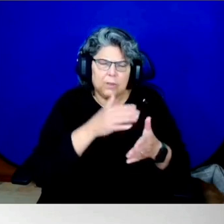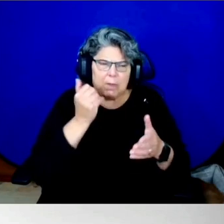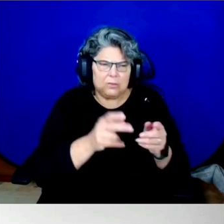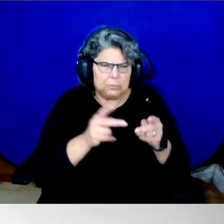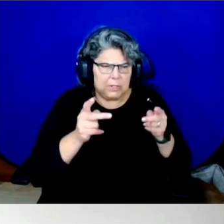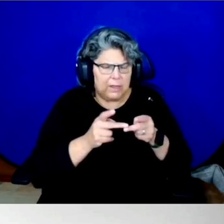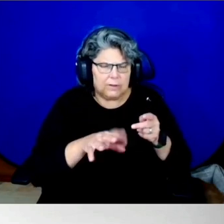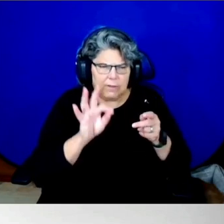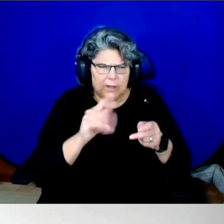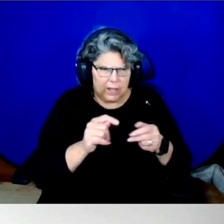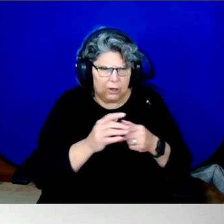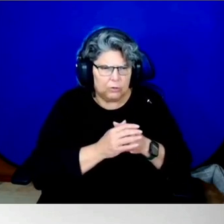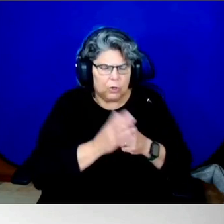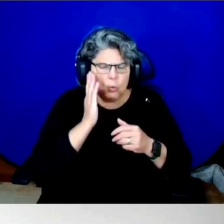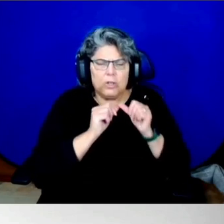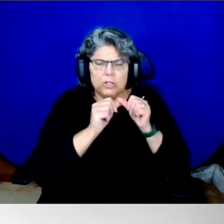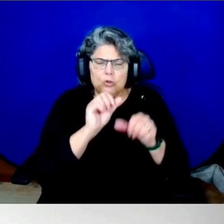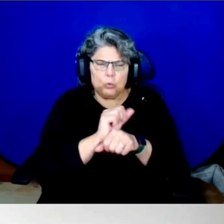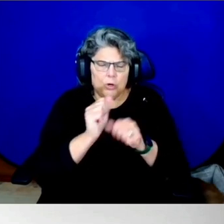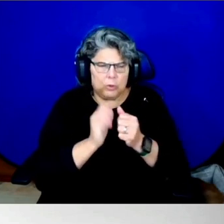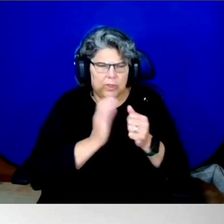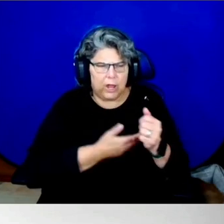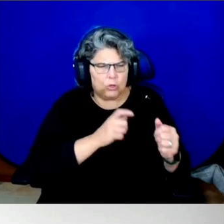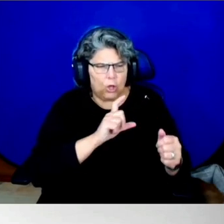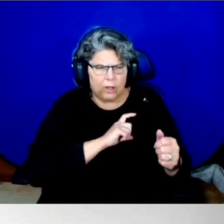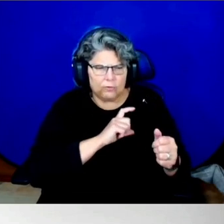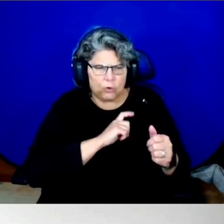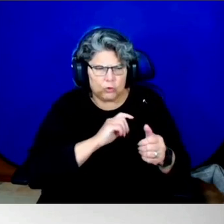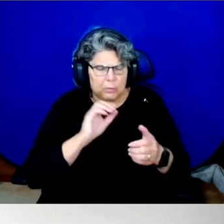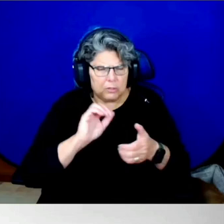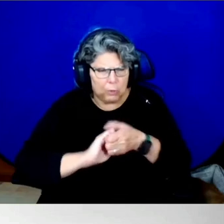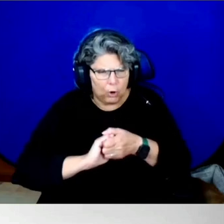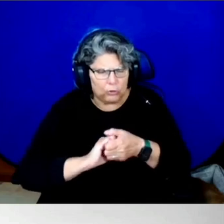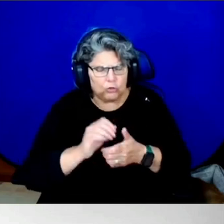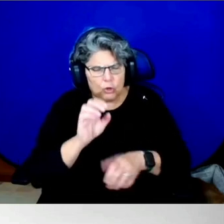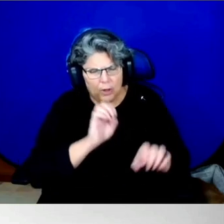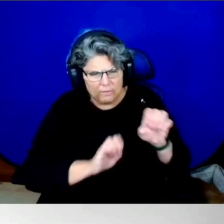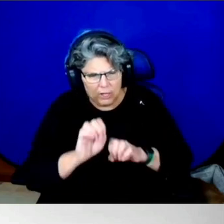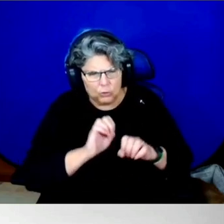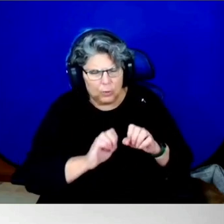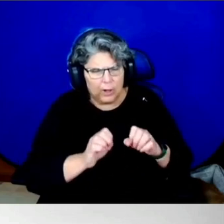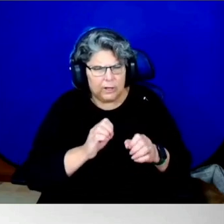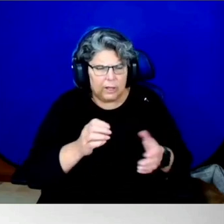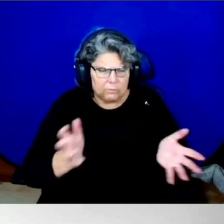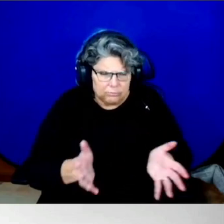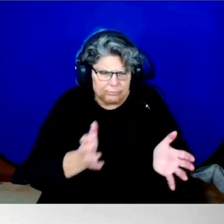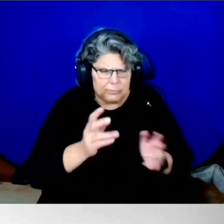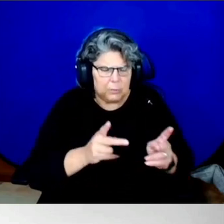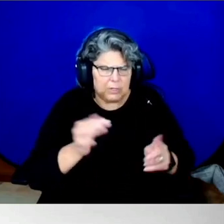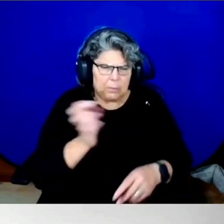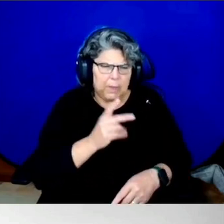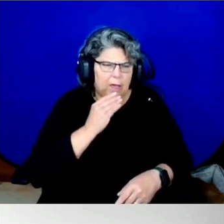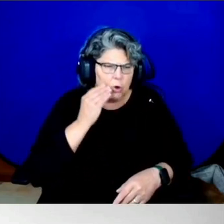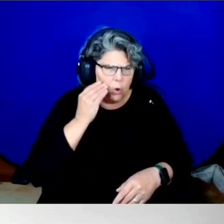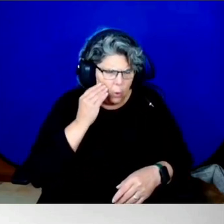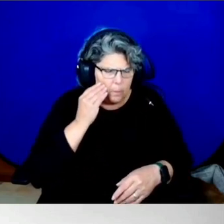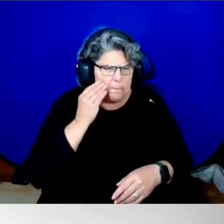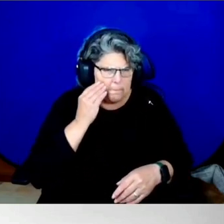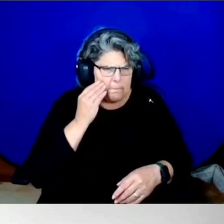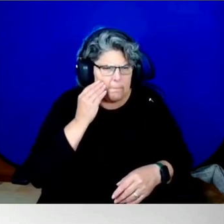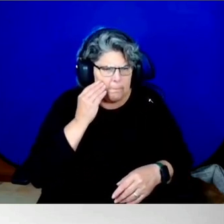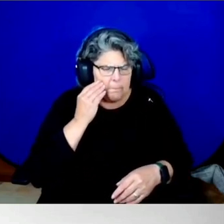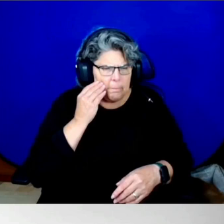continue to work with our law enforcement partners to evaluate and be able to get folks back into their home and the repopulation. We